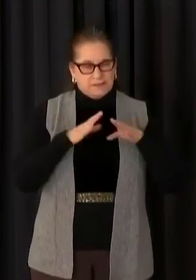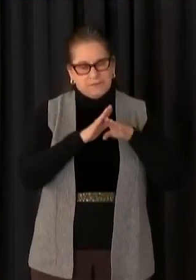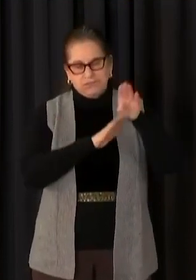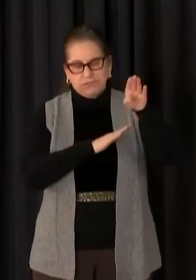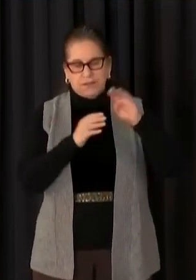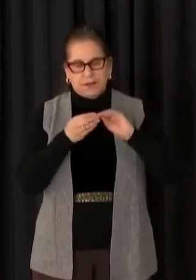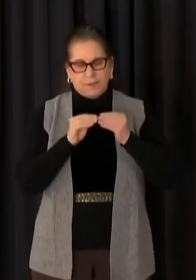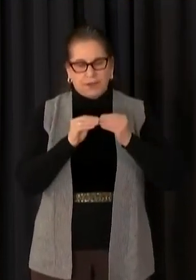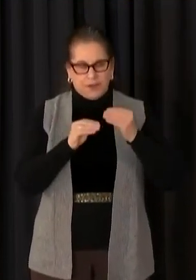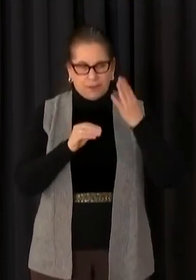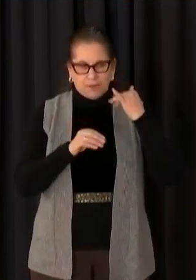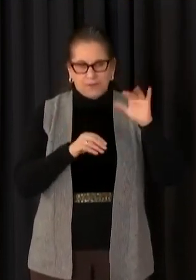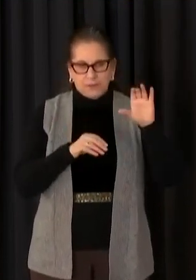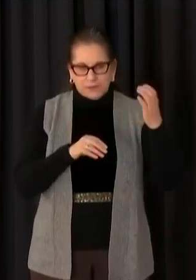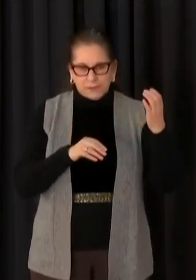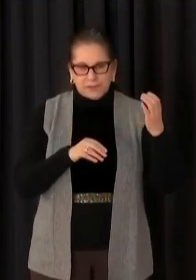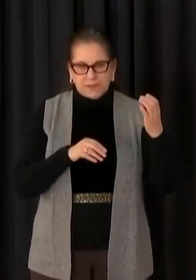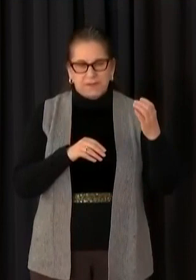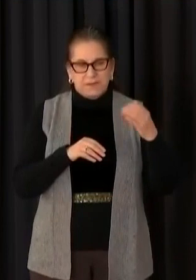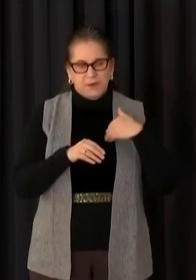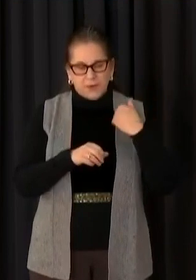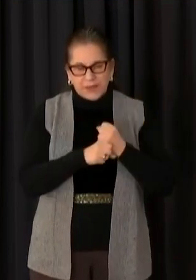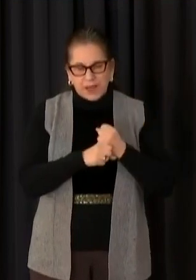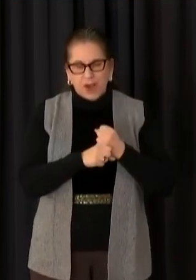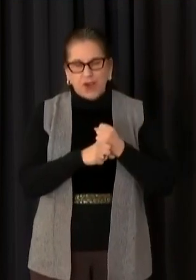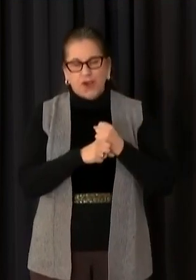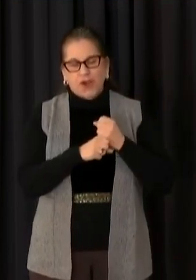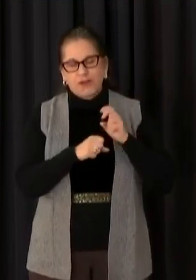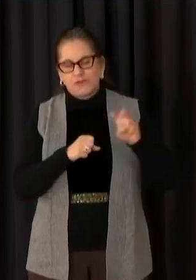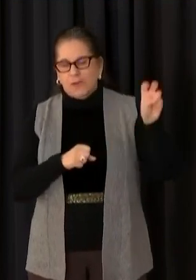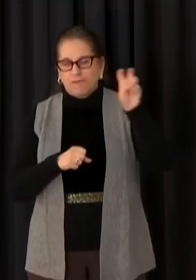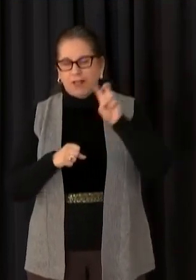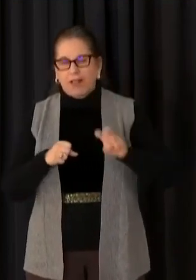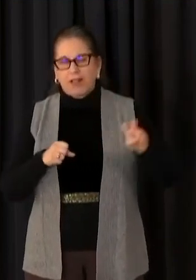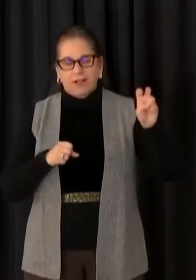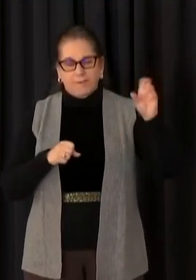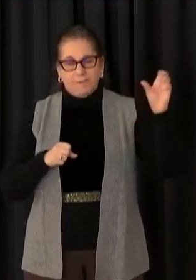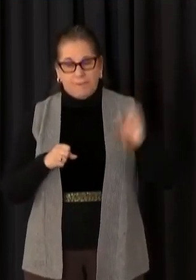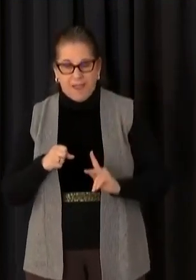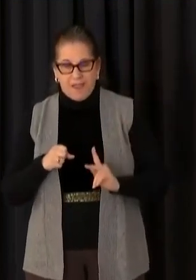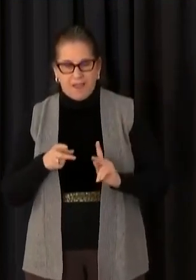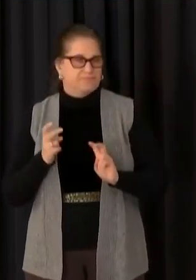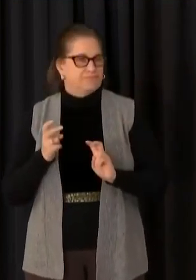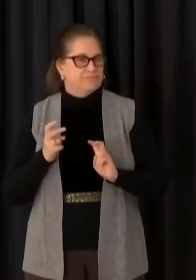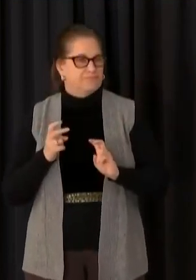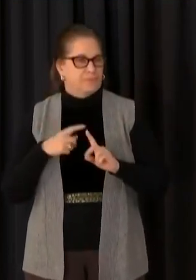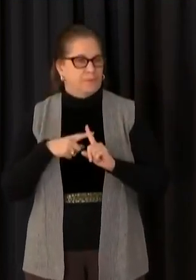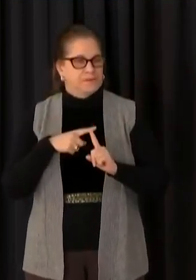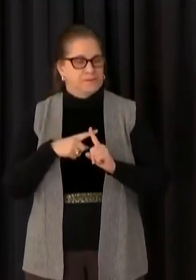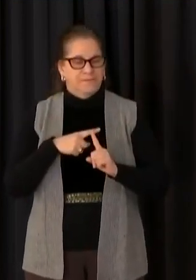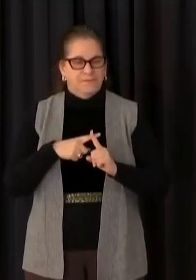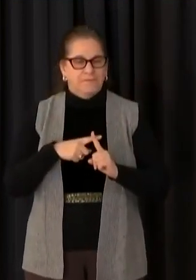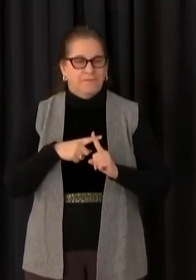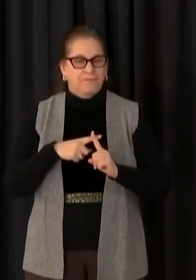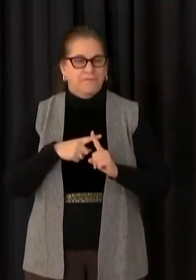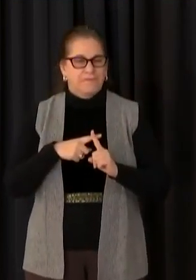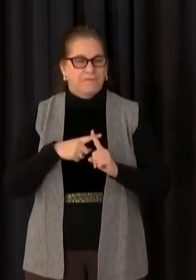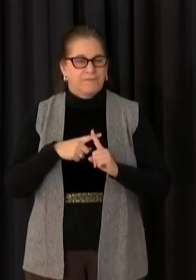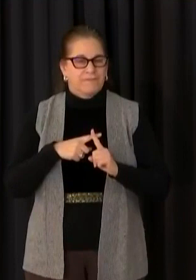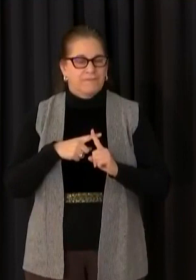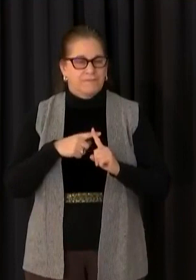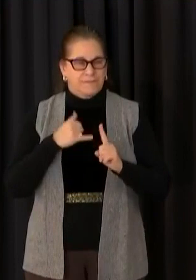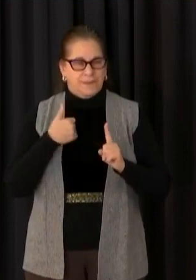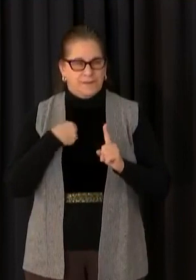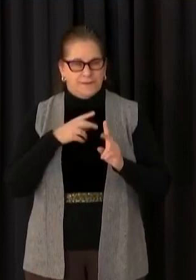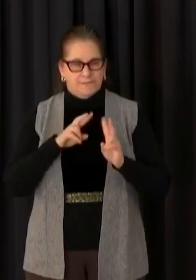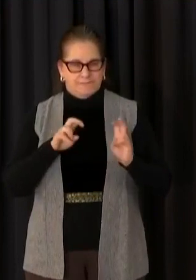season, we may be seeing some of that manifest in the district. So we're keeping our eye on that.